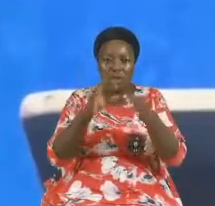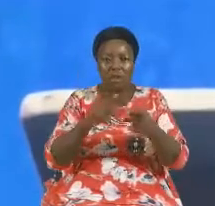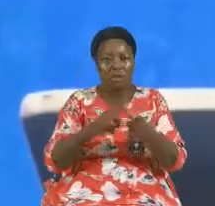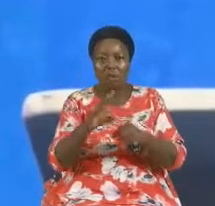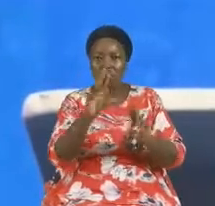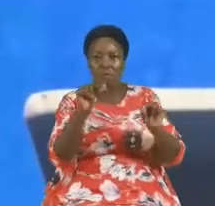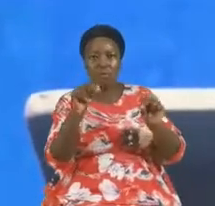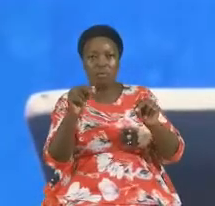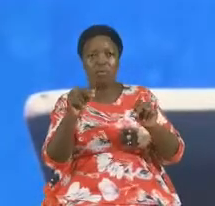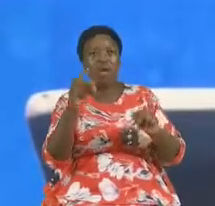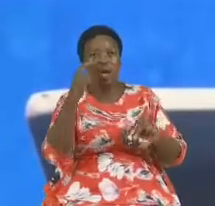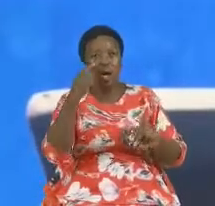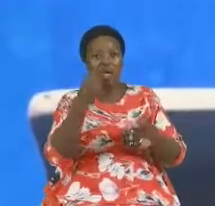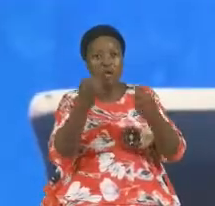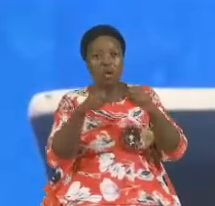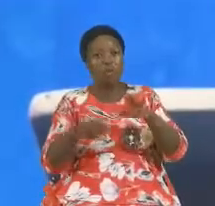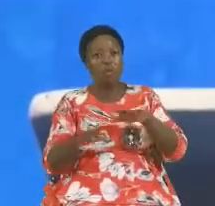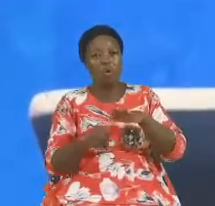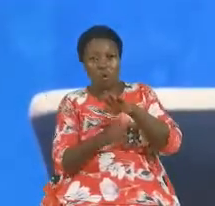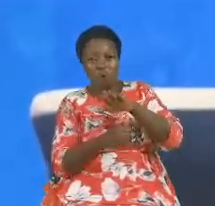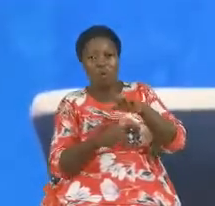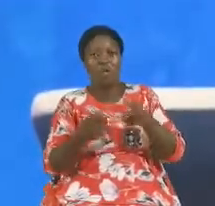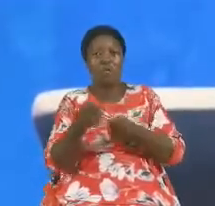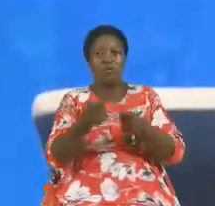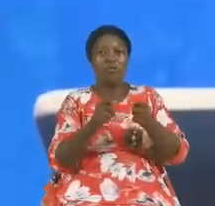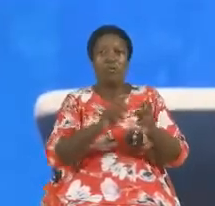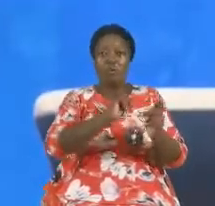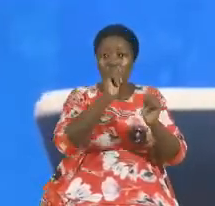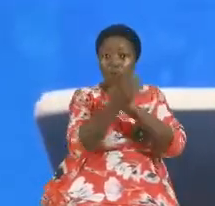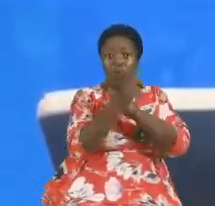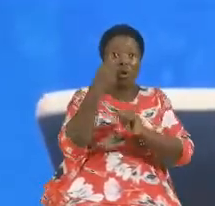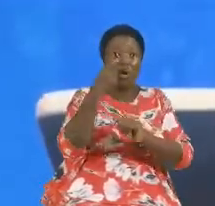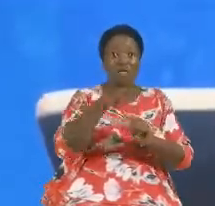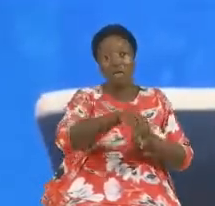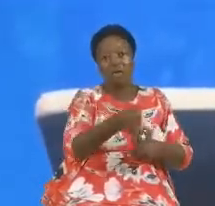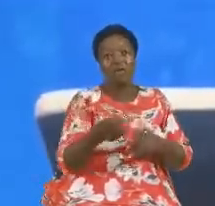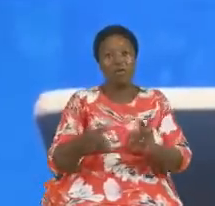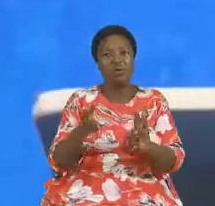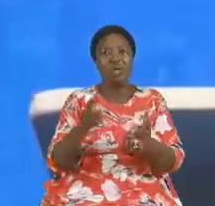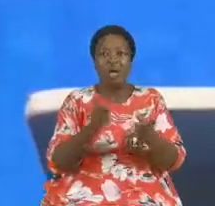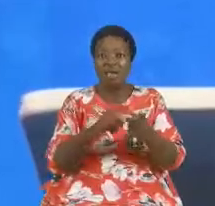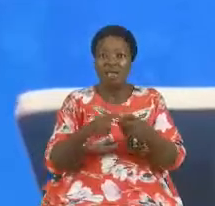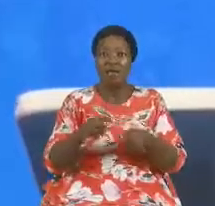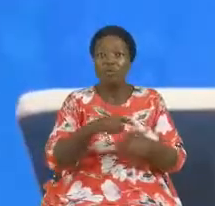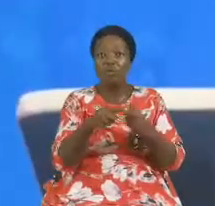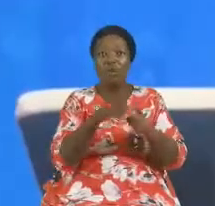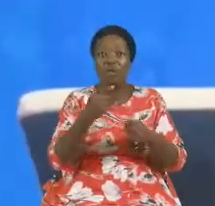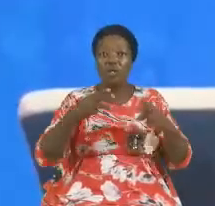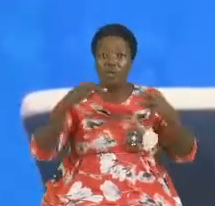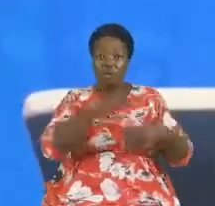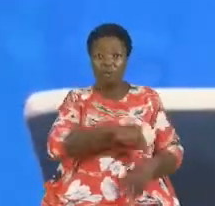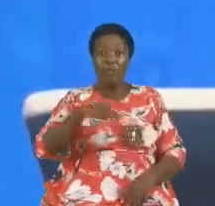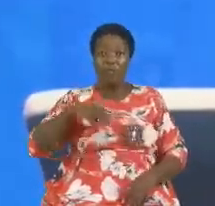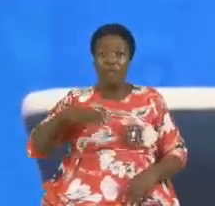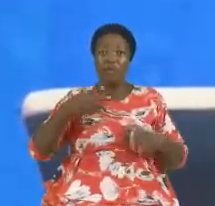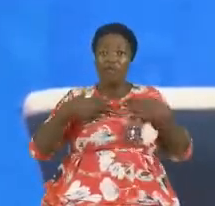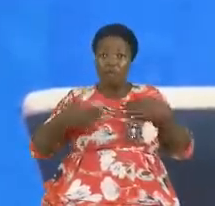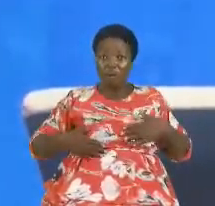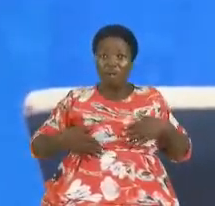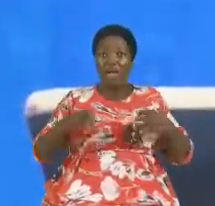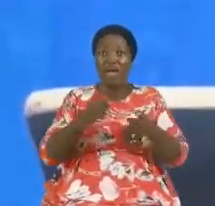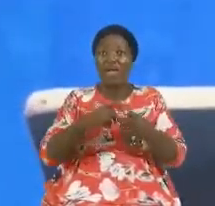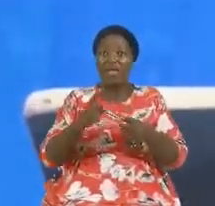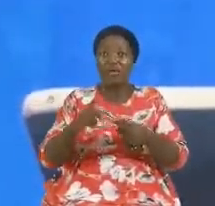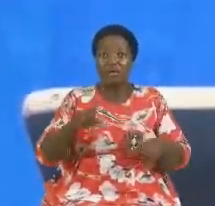okay, you want to enjoy it, like you say, no, eyes come under control. Turn your eyes another way. And